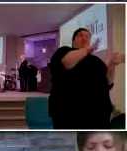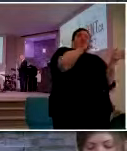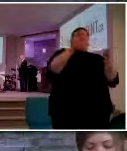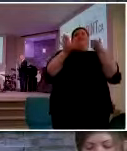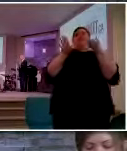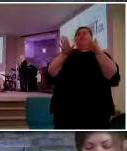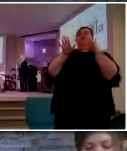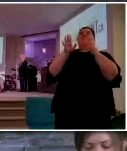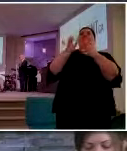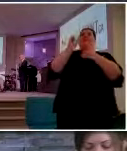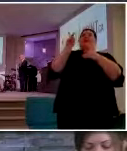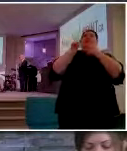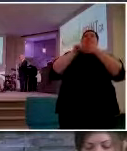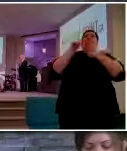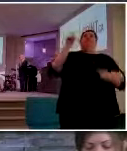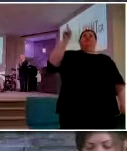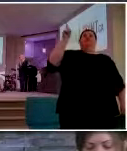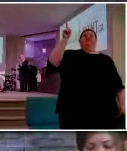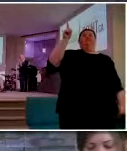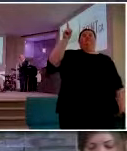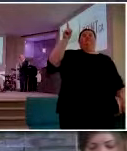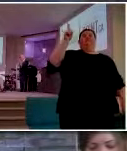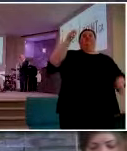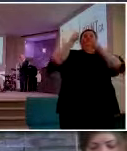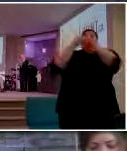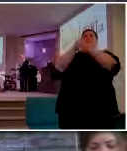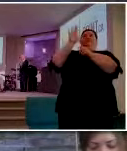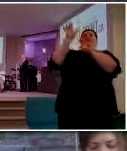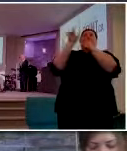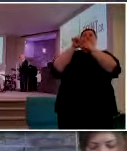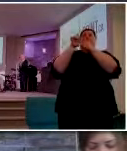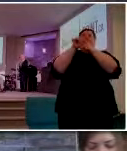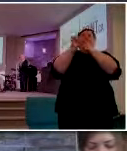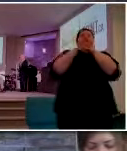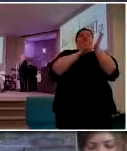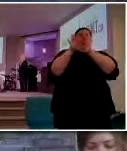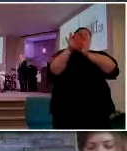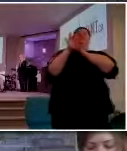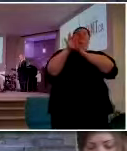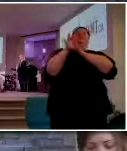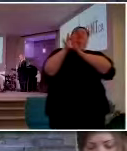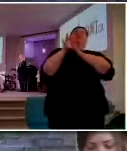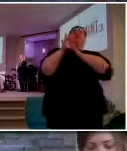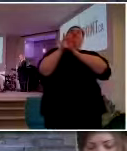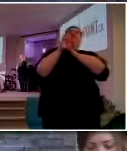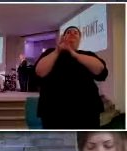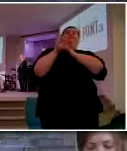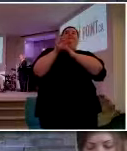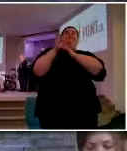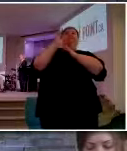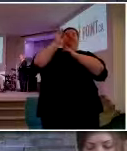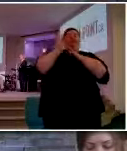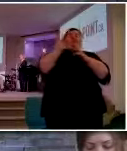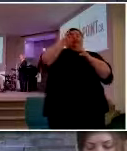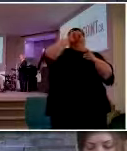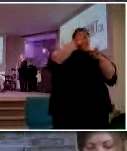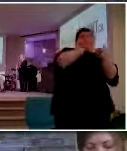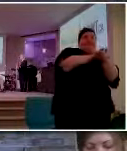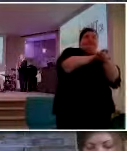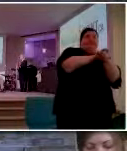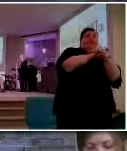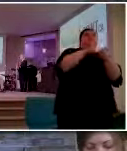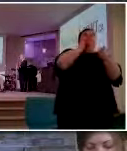You, an obedience to You, to Your word. And I want that believing, God, to cause me to act through repentance